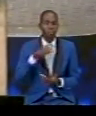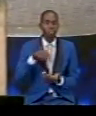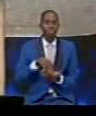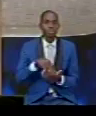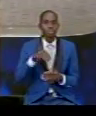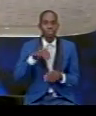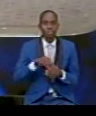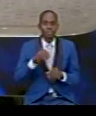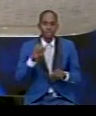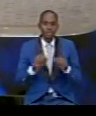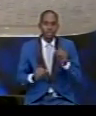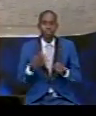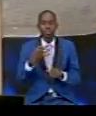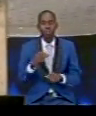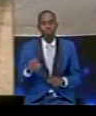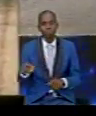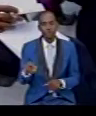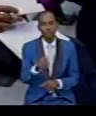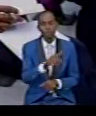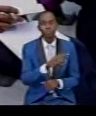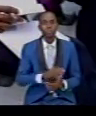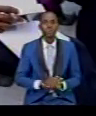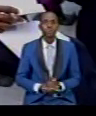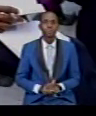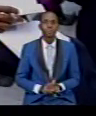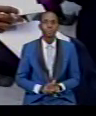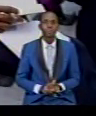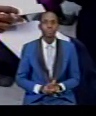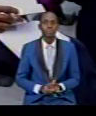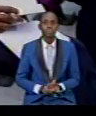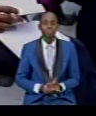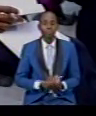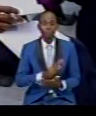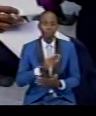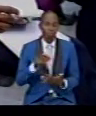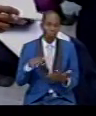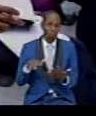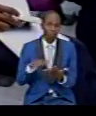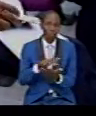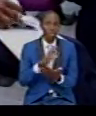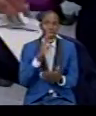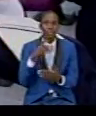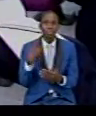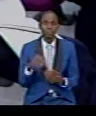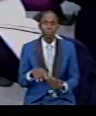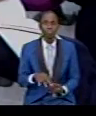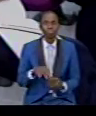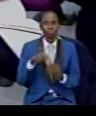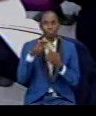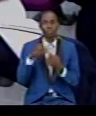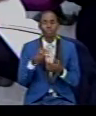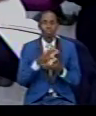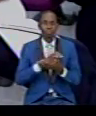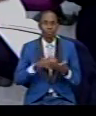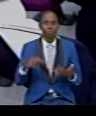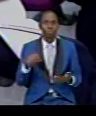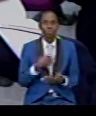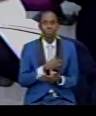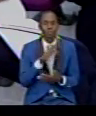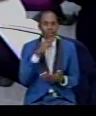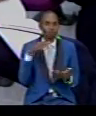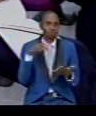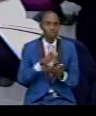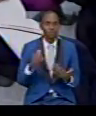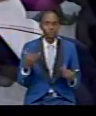in doubts of you those are the precious verses who are looking at your day let's